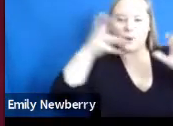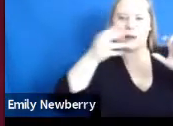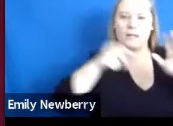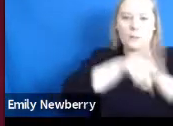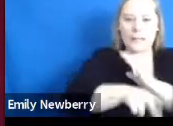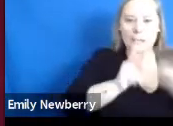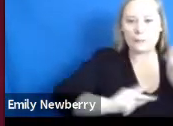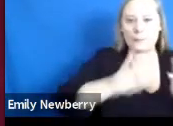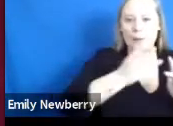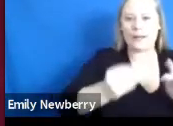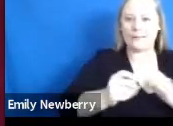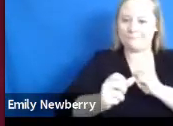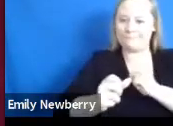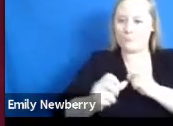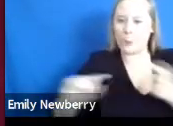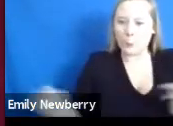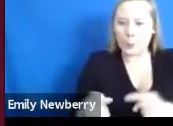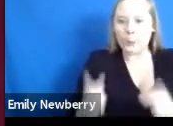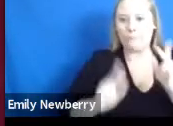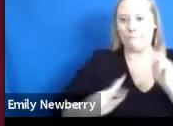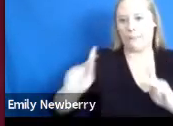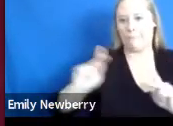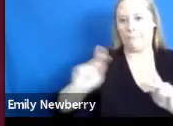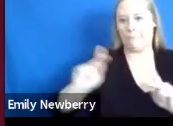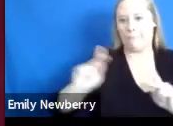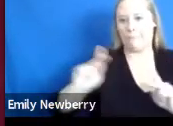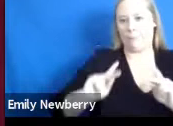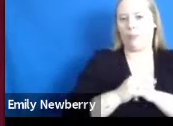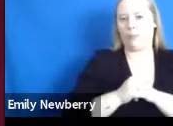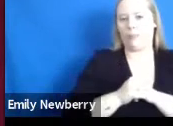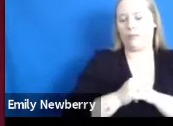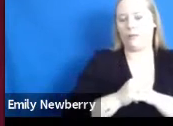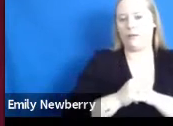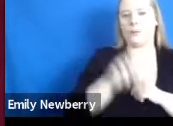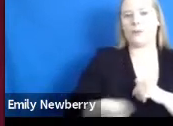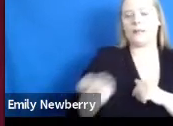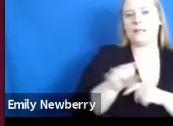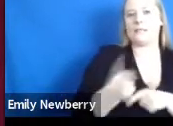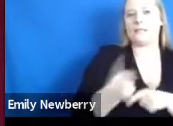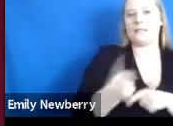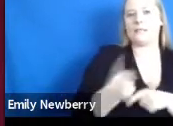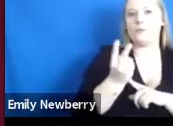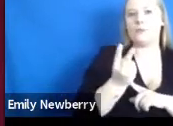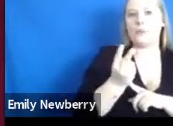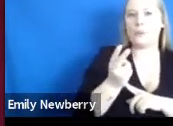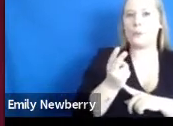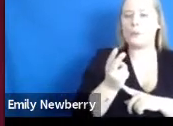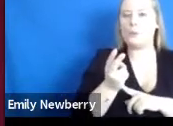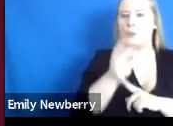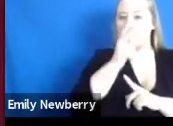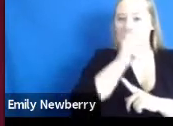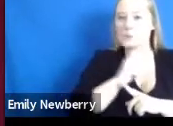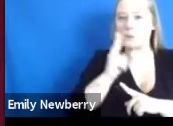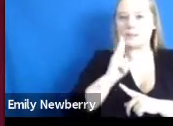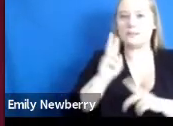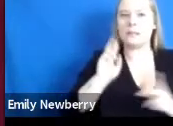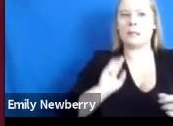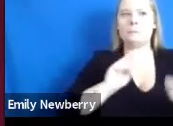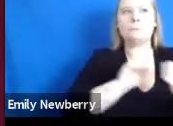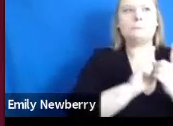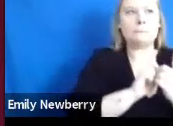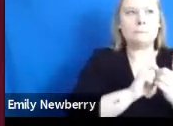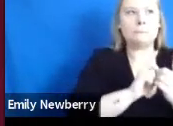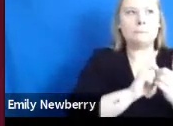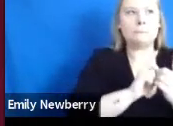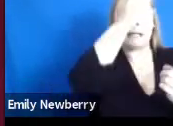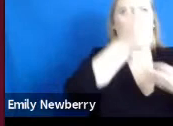harm people. And so these warrior twins, they went to their father asking for